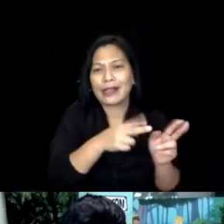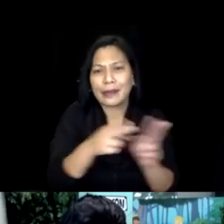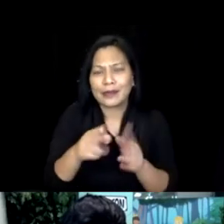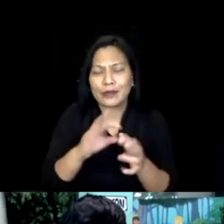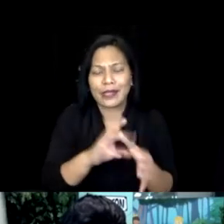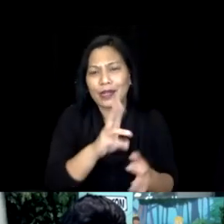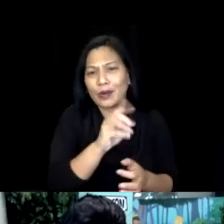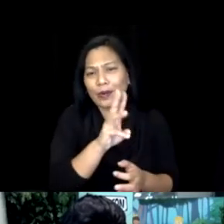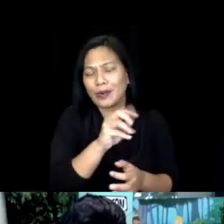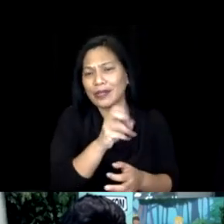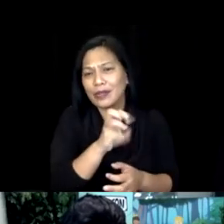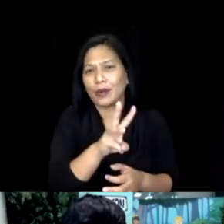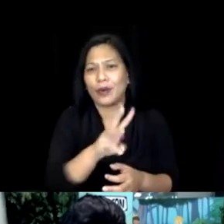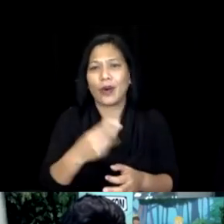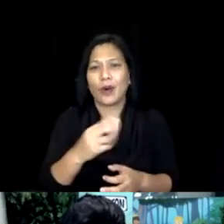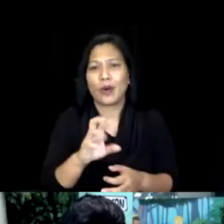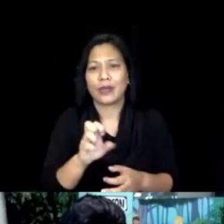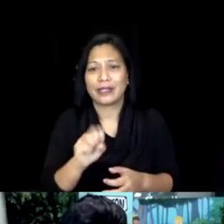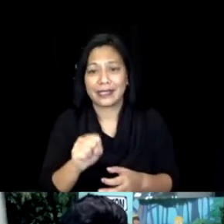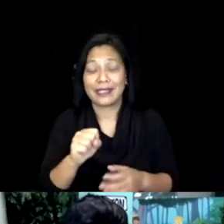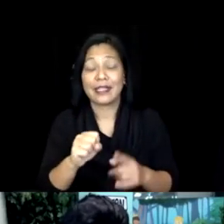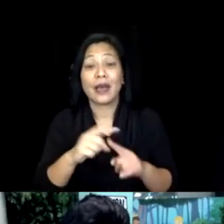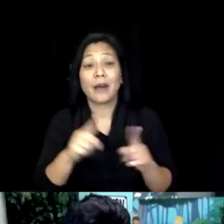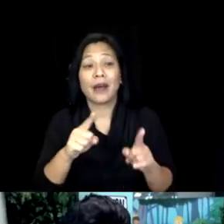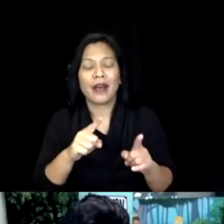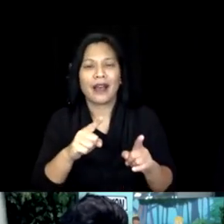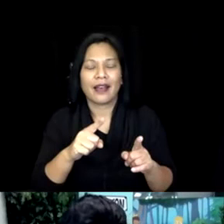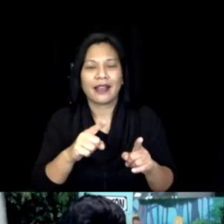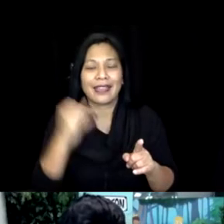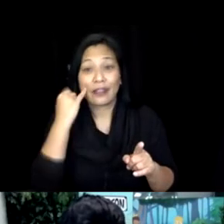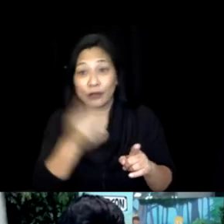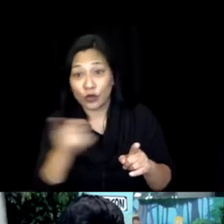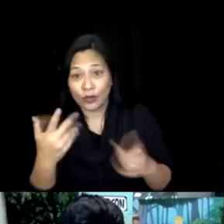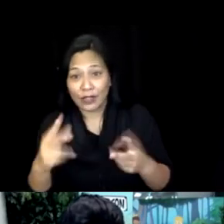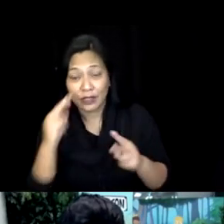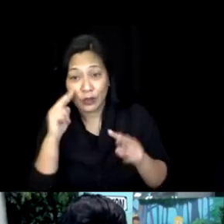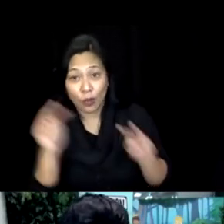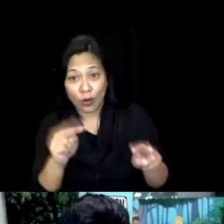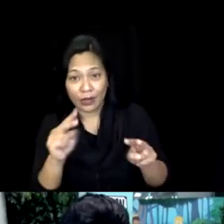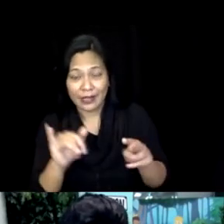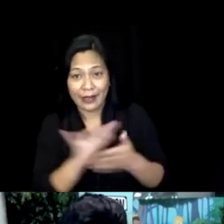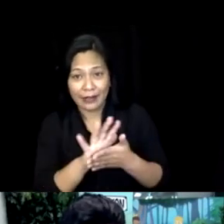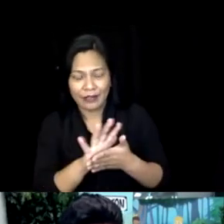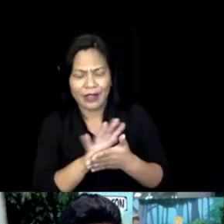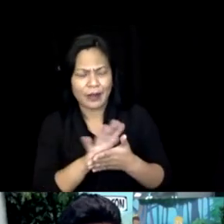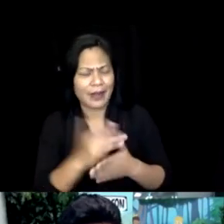now. But if you remember, for those of you that saw it, for example, there's the